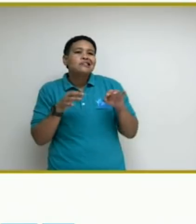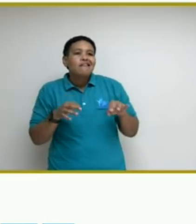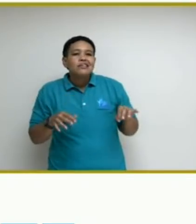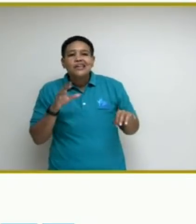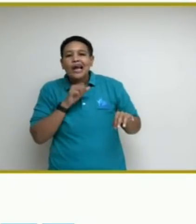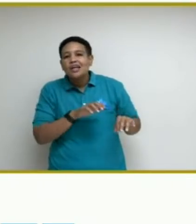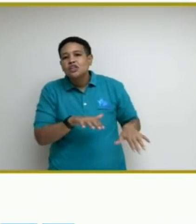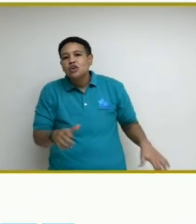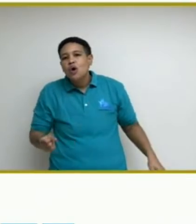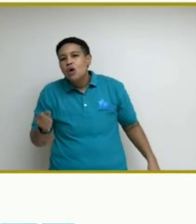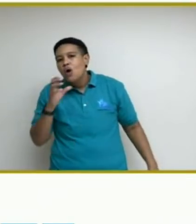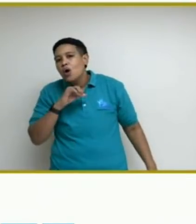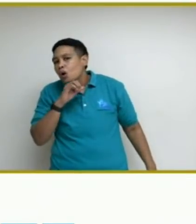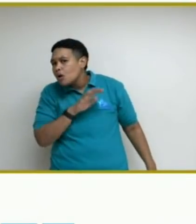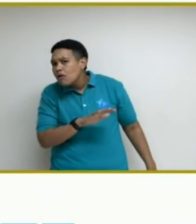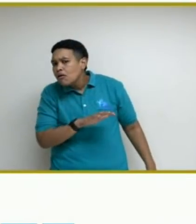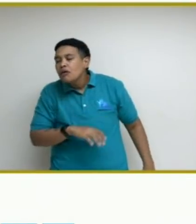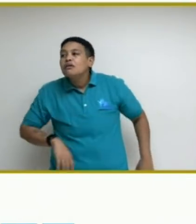is.